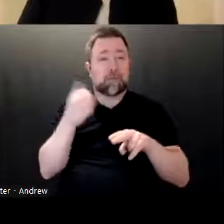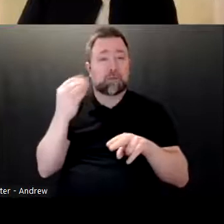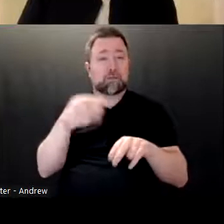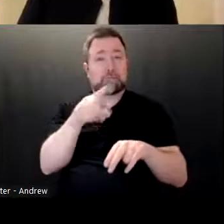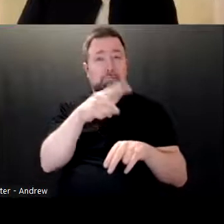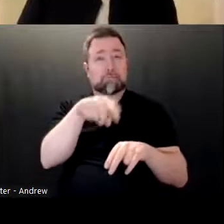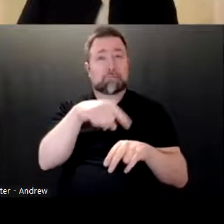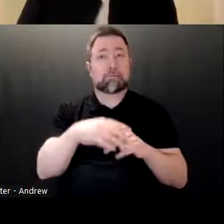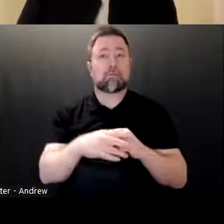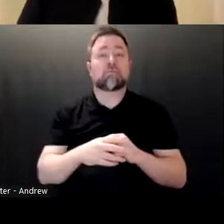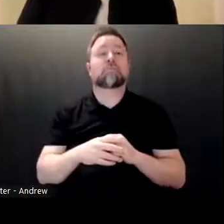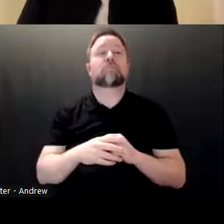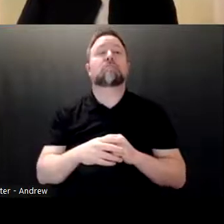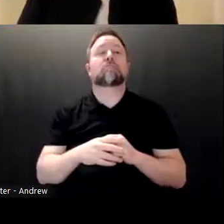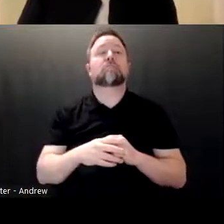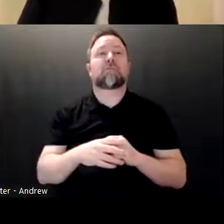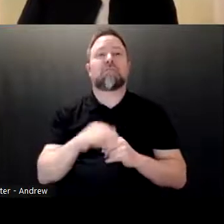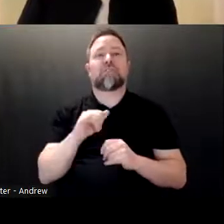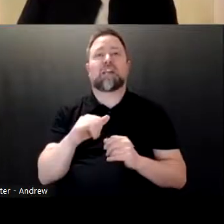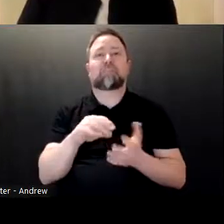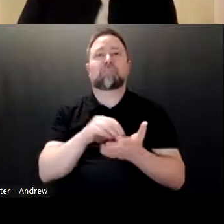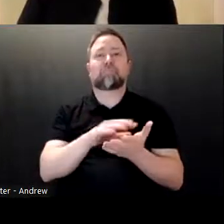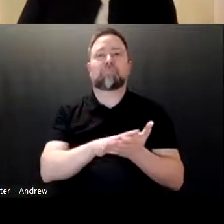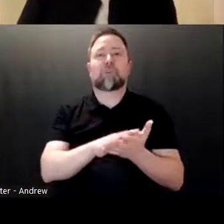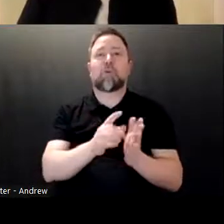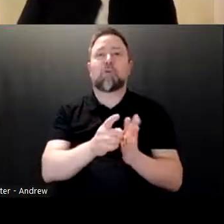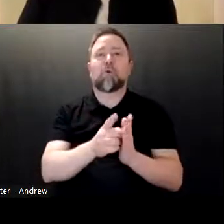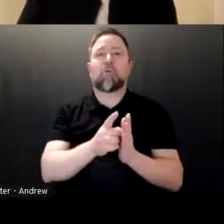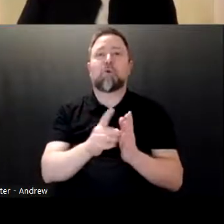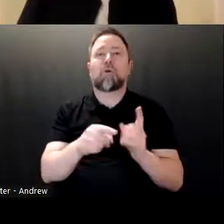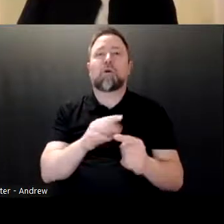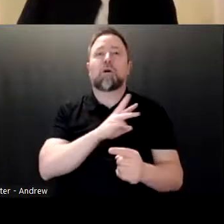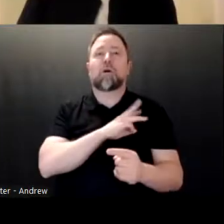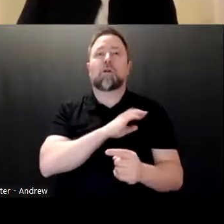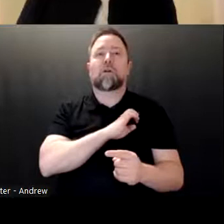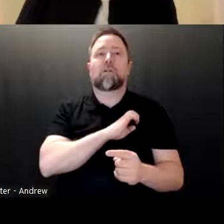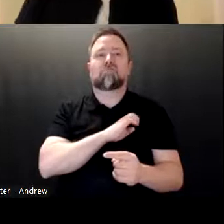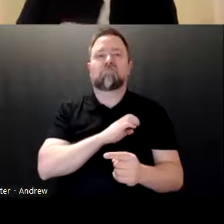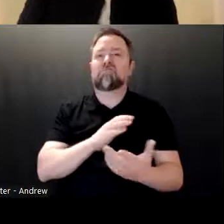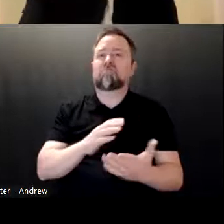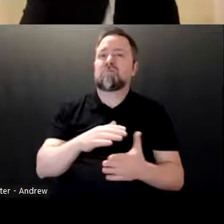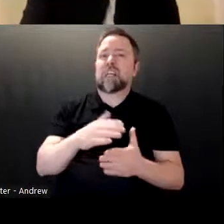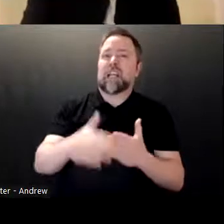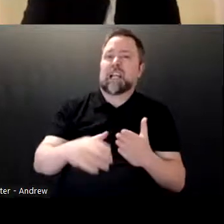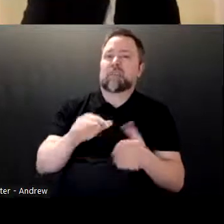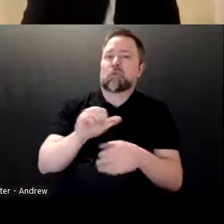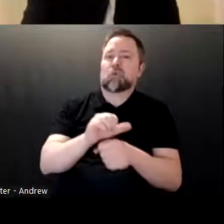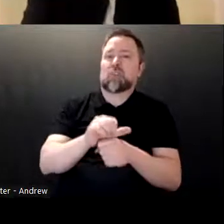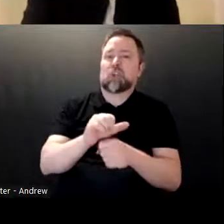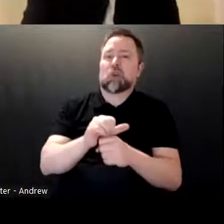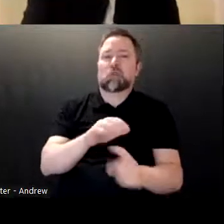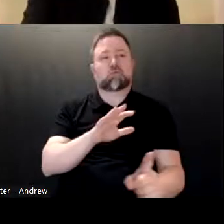60s, leading to new gallery and retail spaces for exhibiting and selling craft, and also a lot of university level